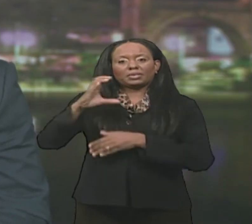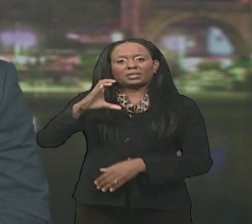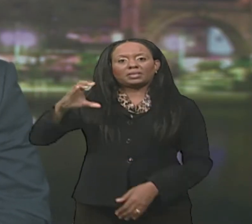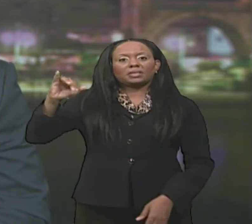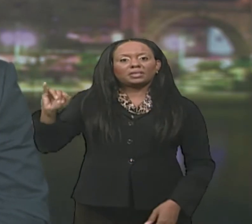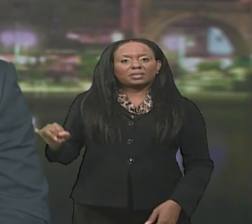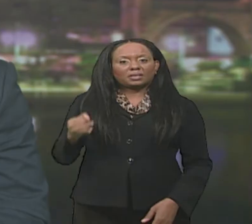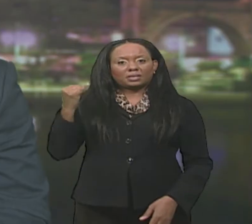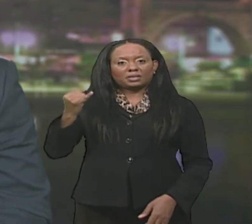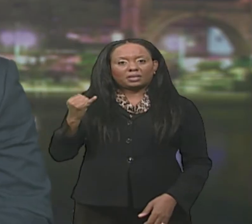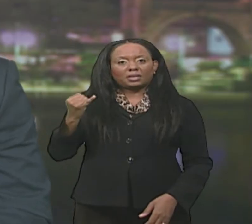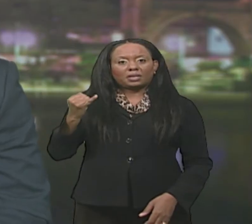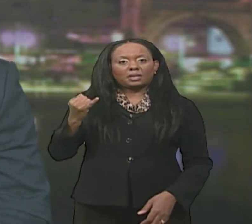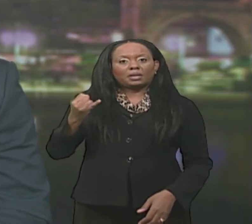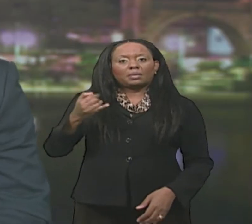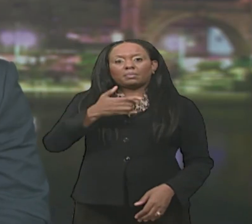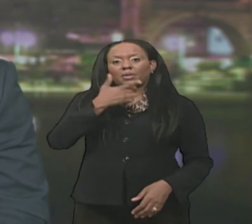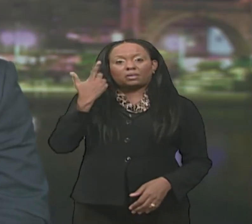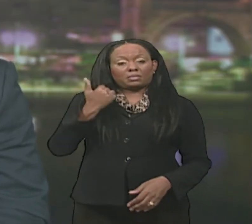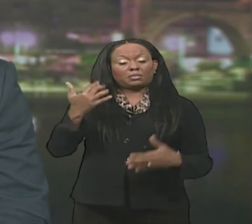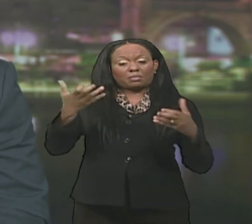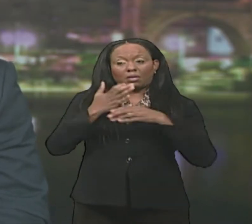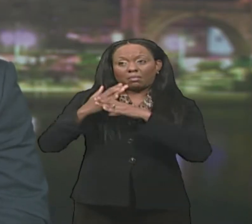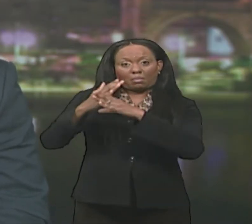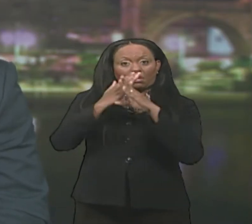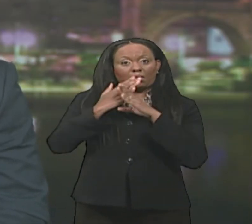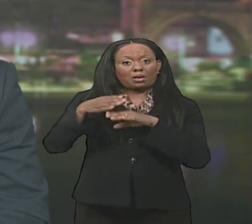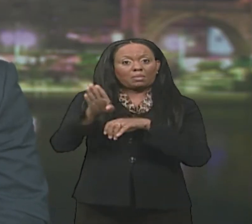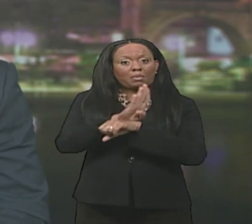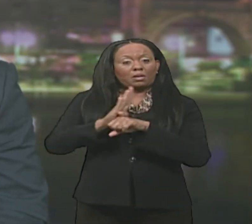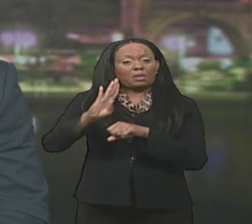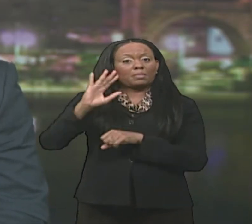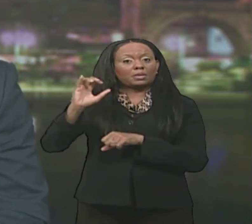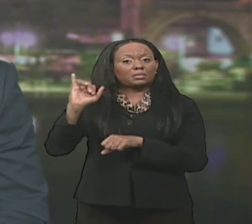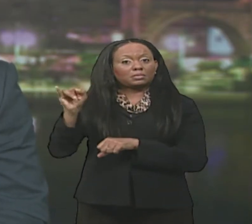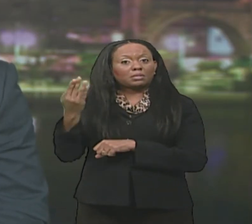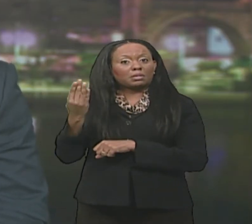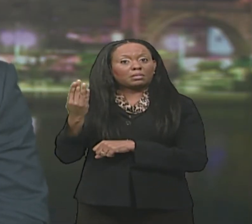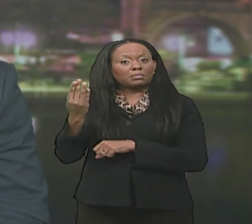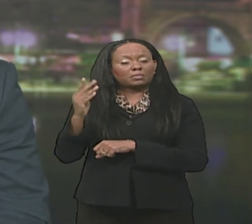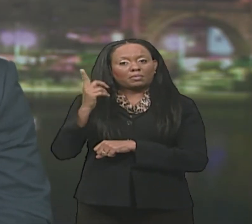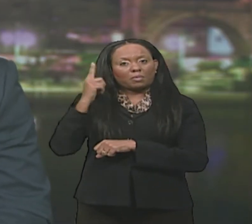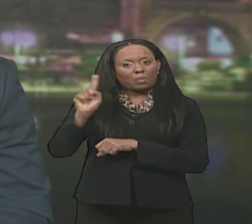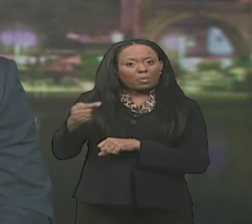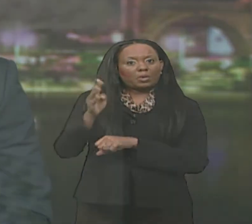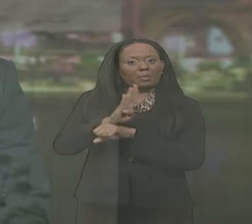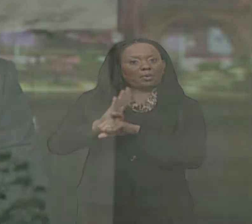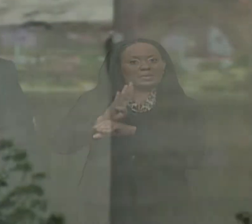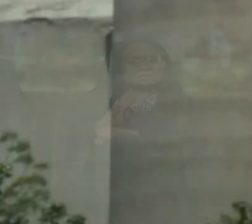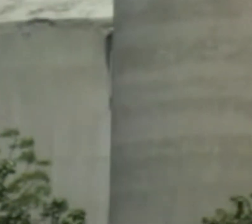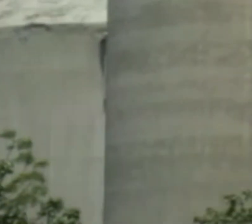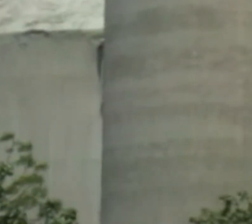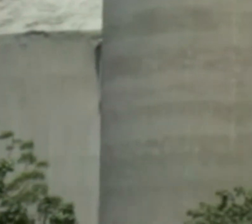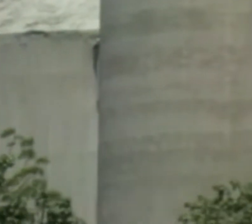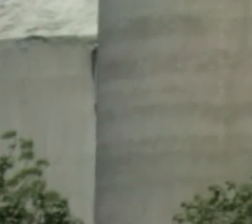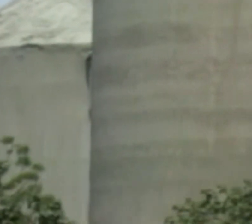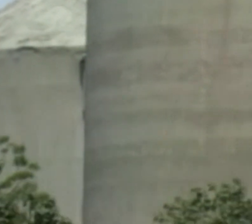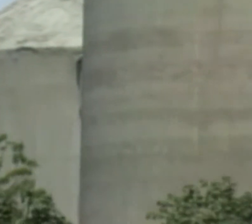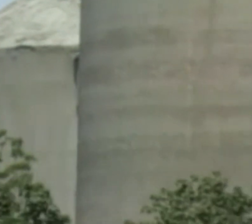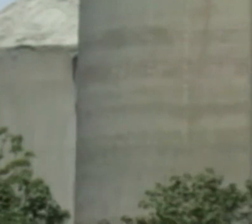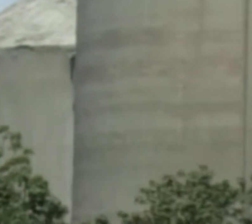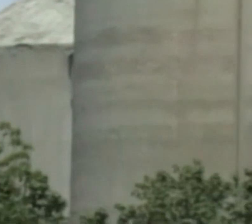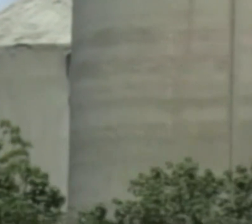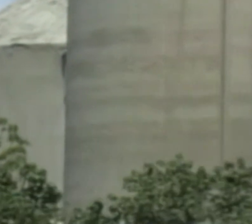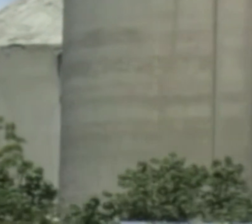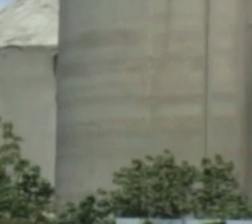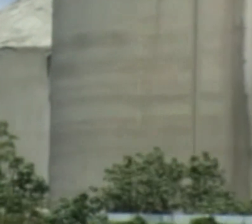revised Treaty of Chaguaramas in what it describes as an effort to protect Barbadian jobs. The company is seeking to have the